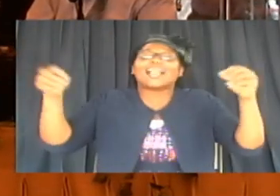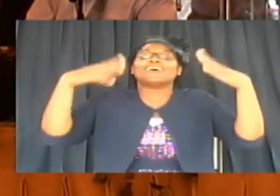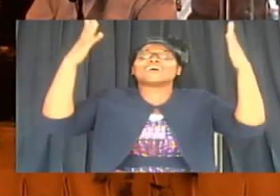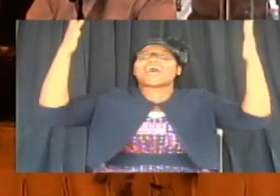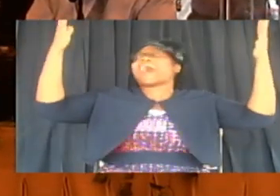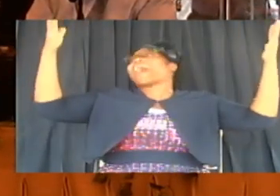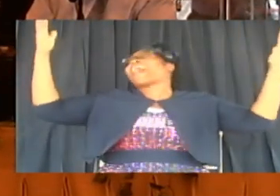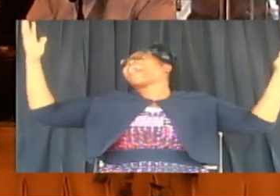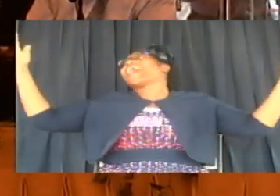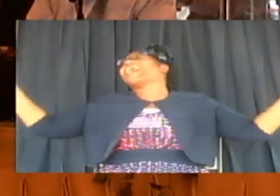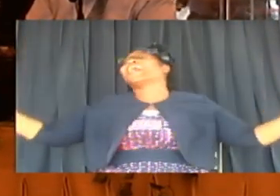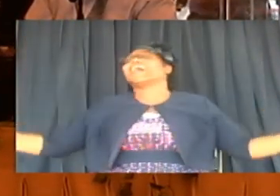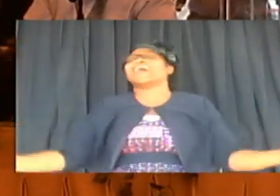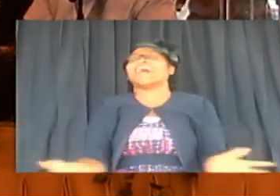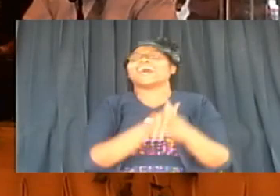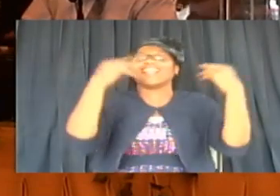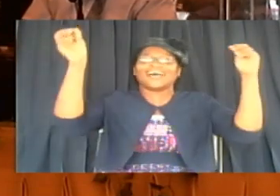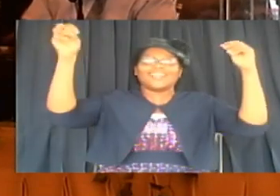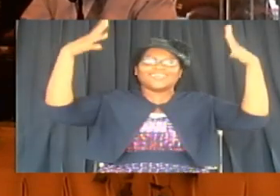My God,